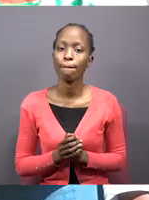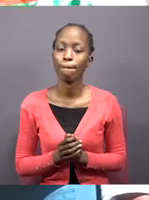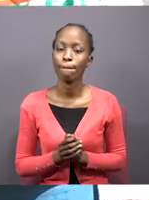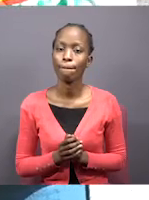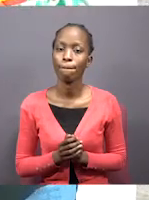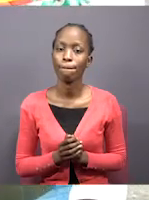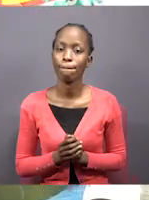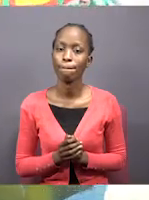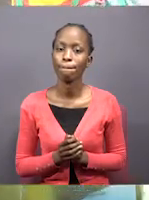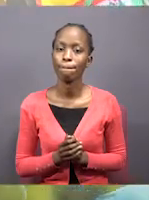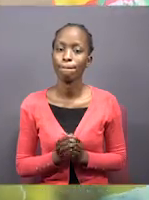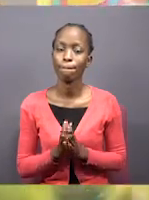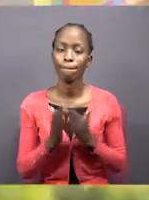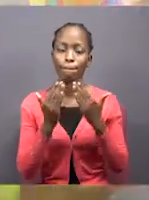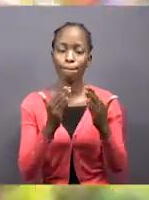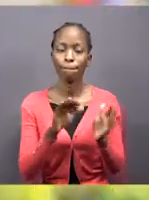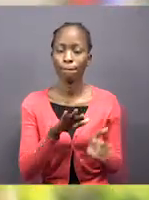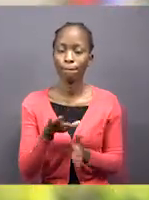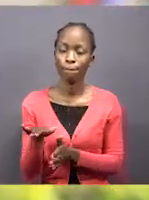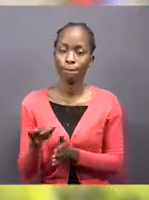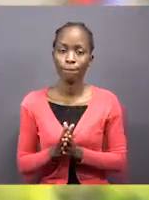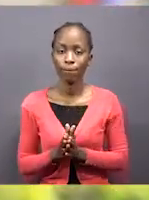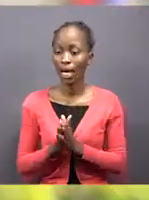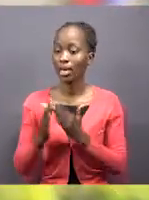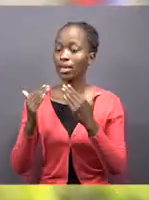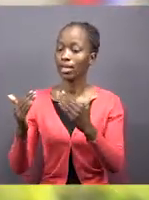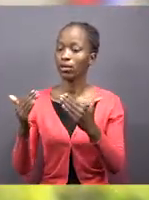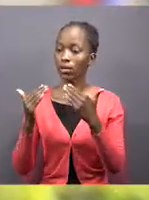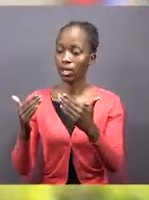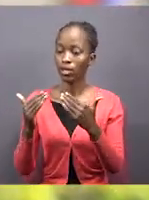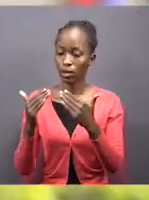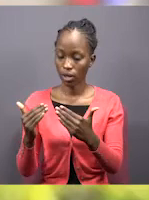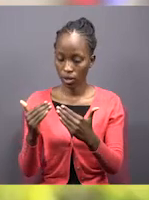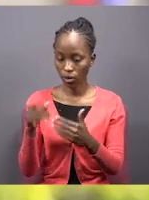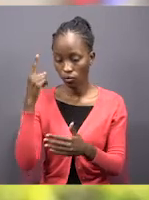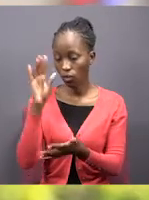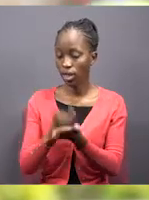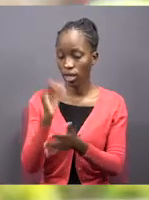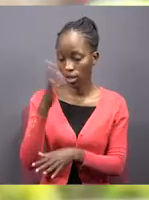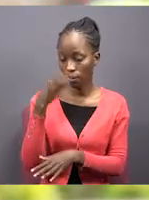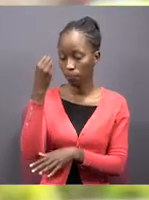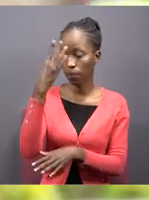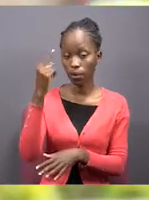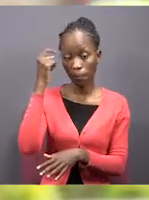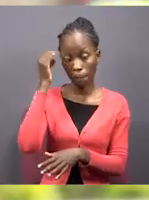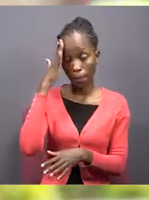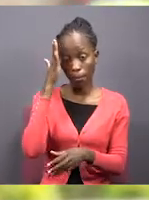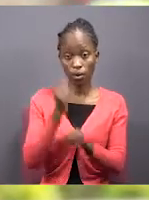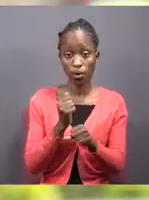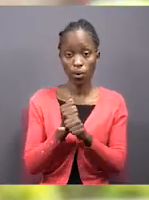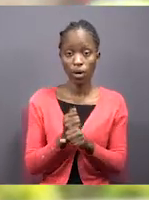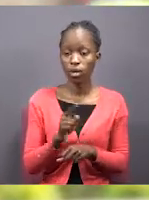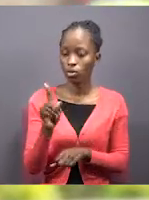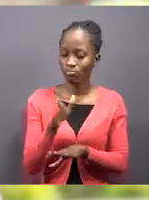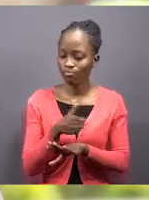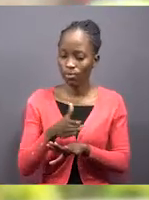scorn. Thank you. Thank you. Thank you so much, Rashid and Tiza, for that beautiful memory work. Tiza, you really sang the